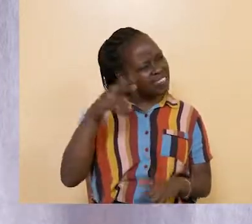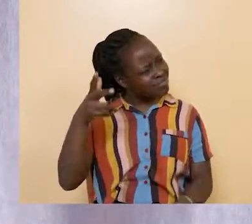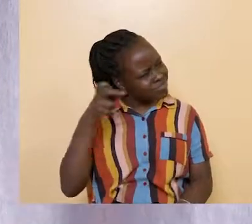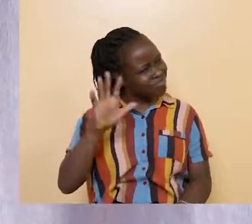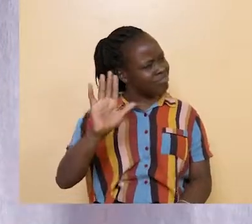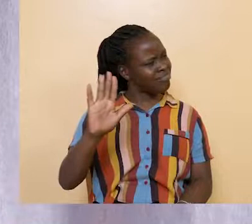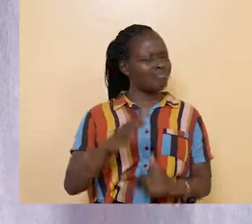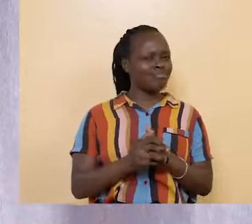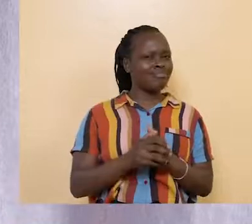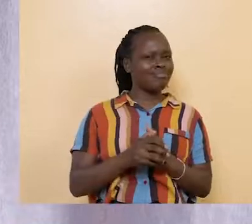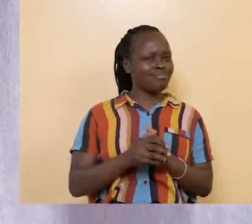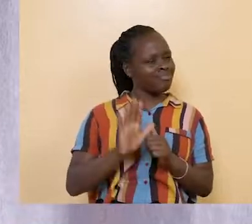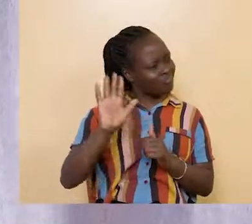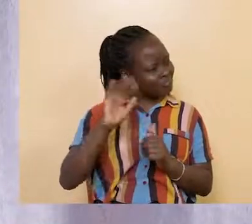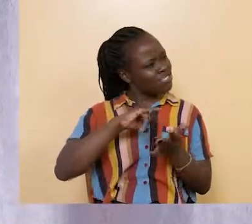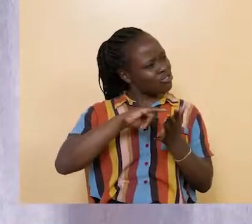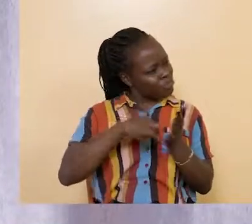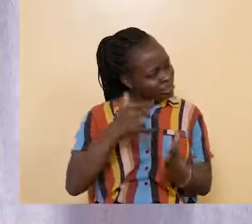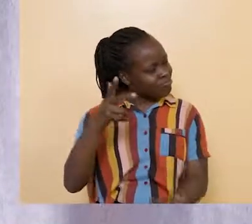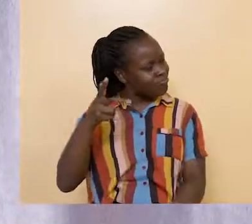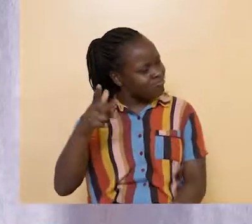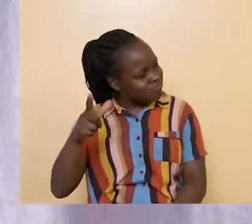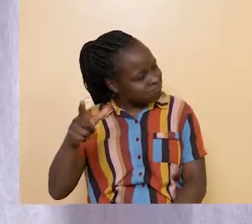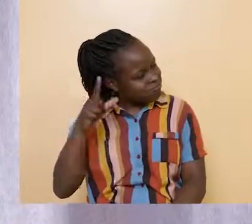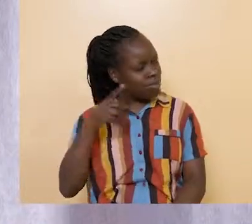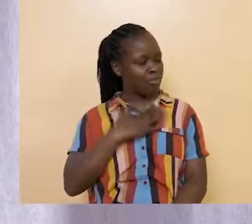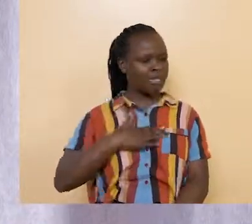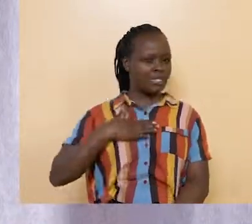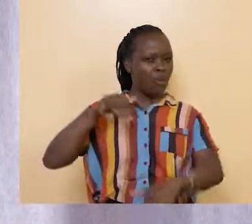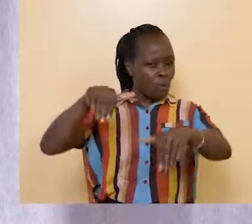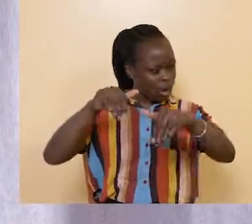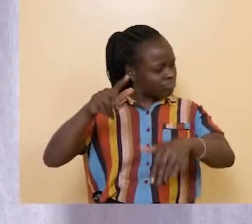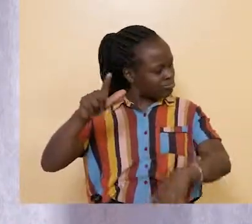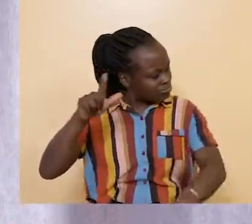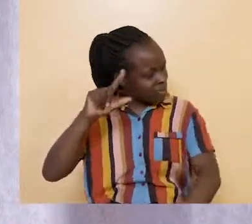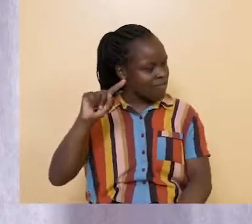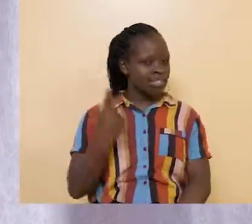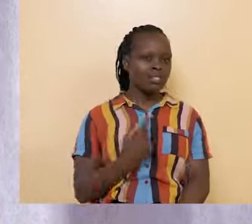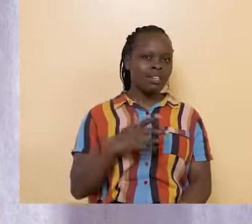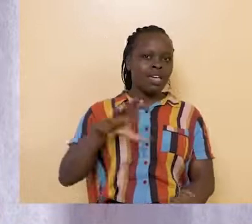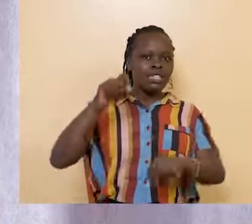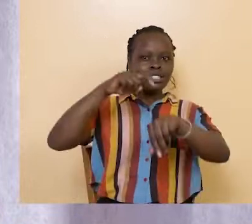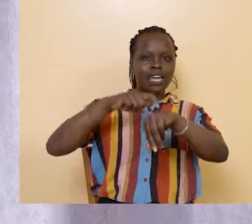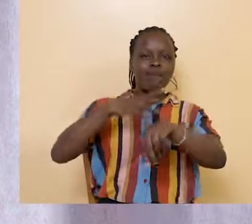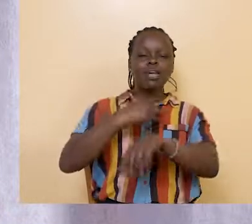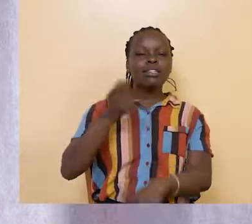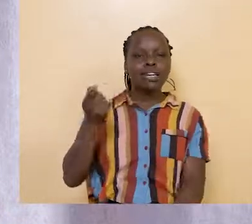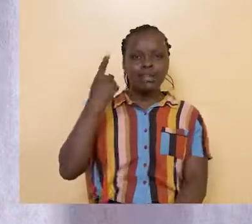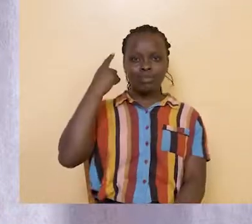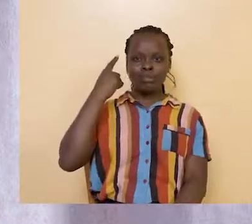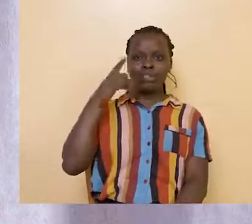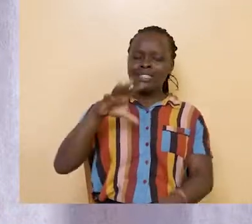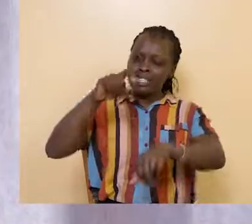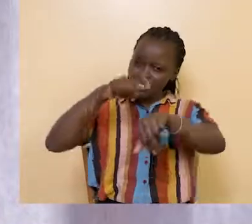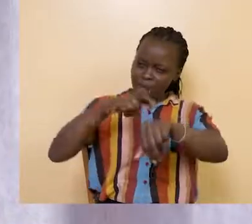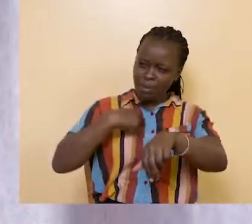mama. Just listen. Take time and listen. Take time and understand. Take